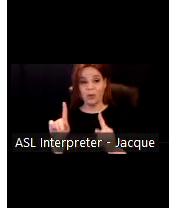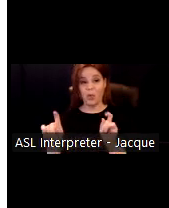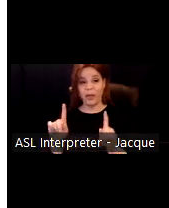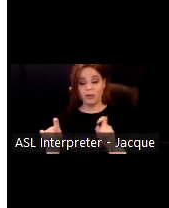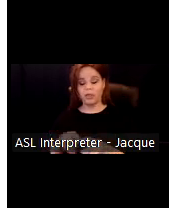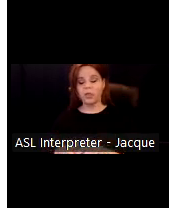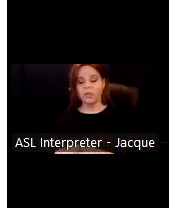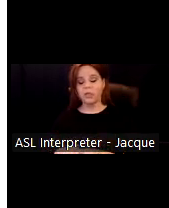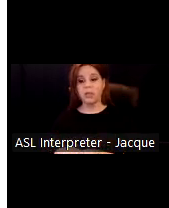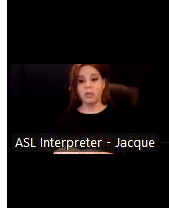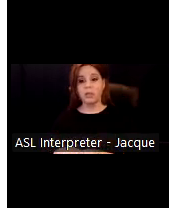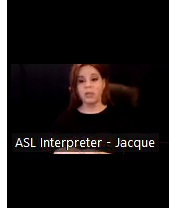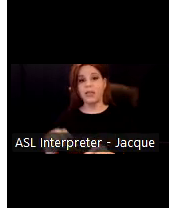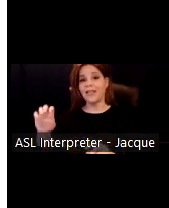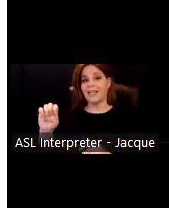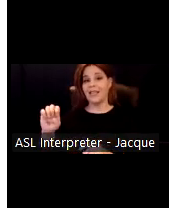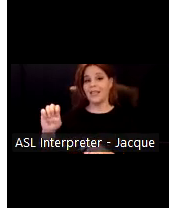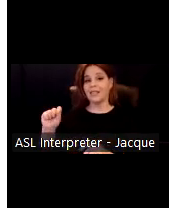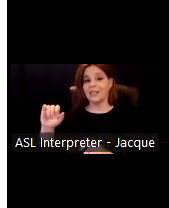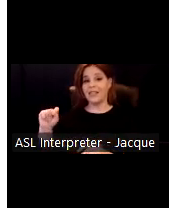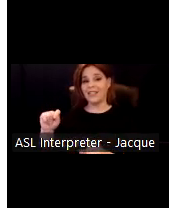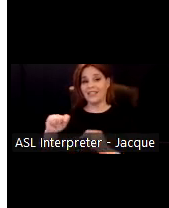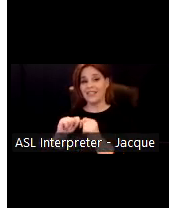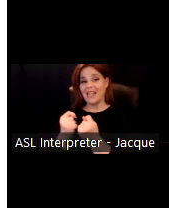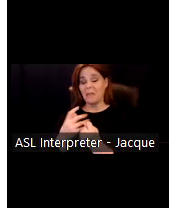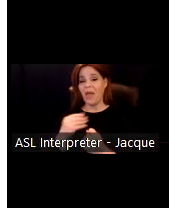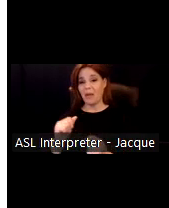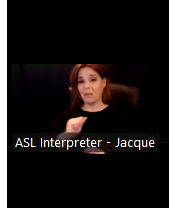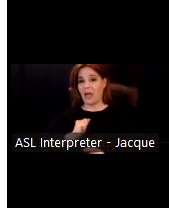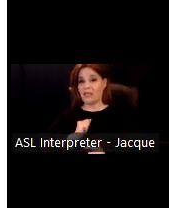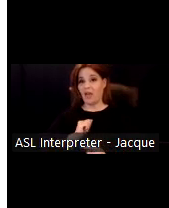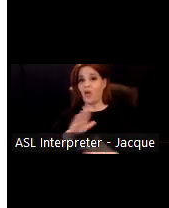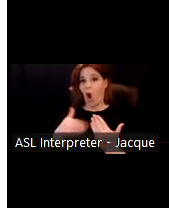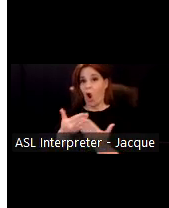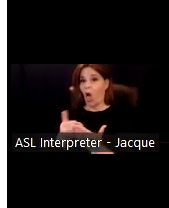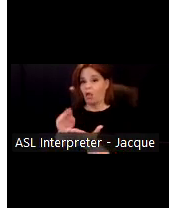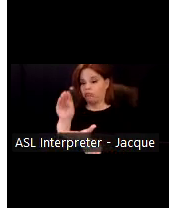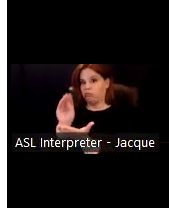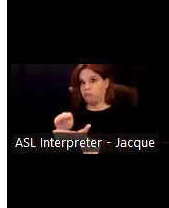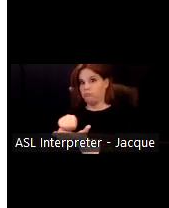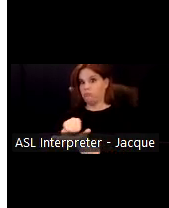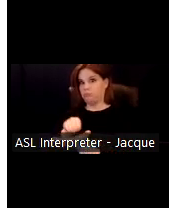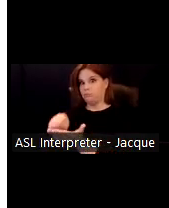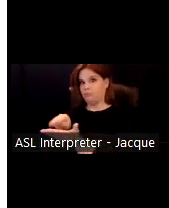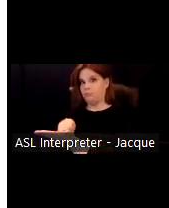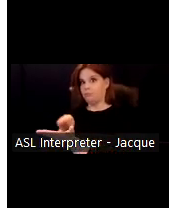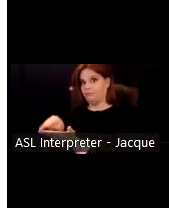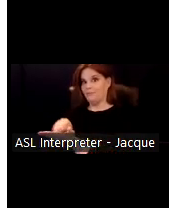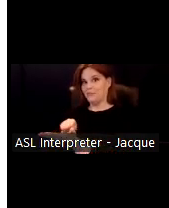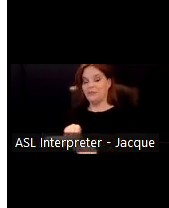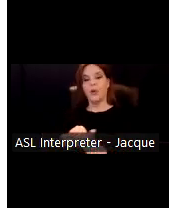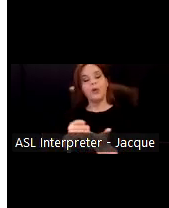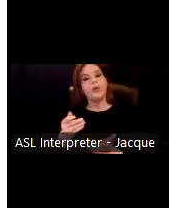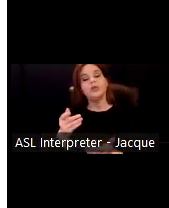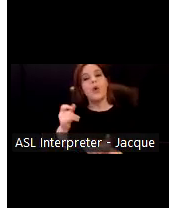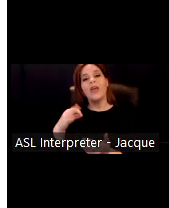the ESIT team and myself are all taking notes. So anything that we don't